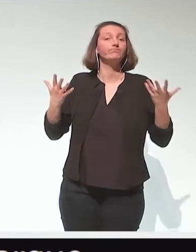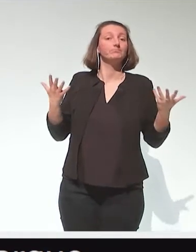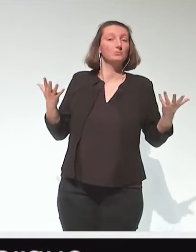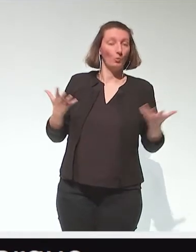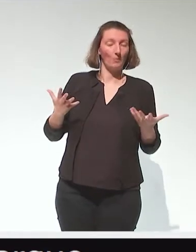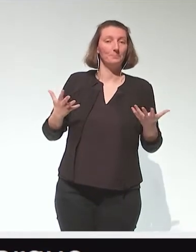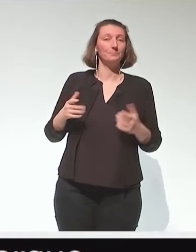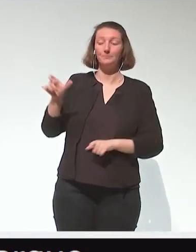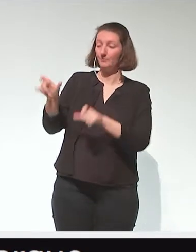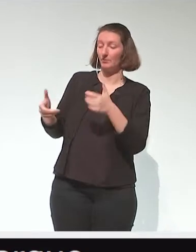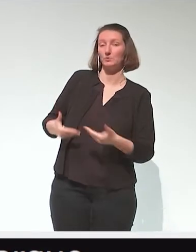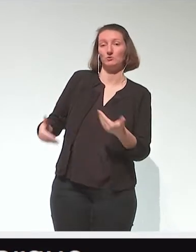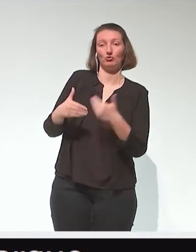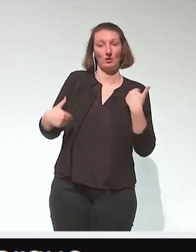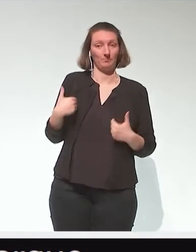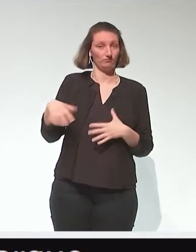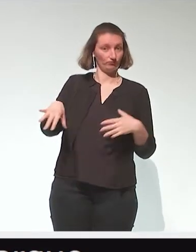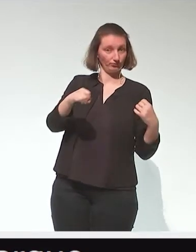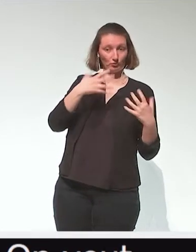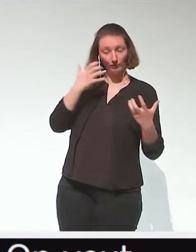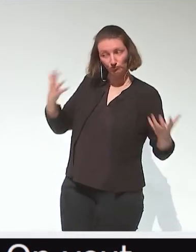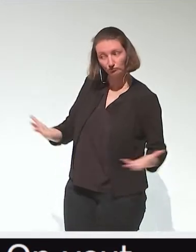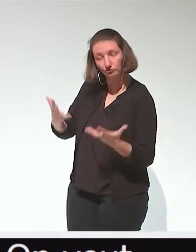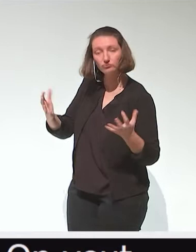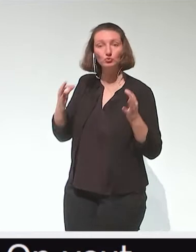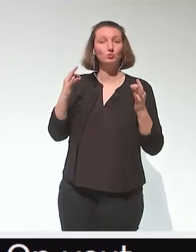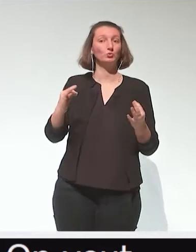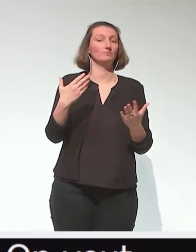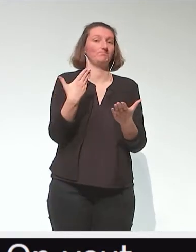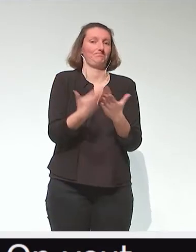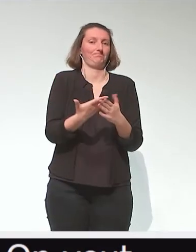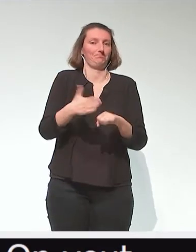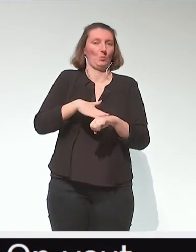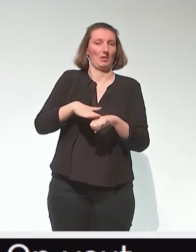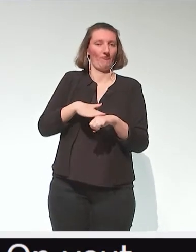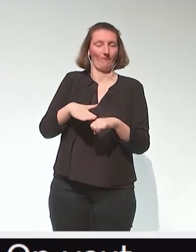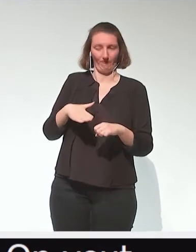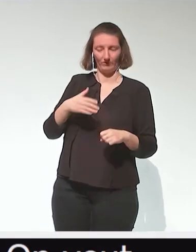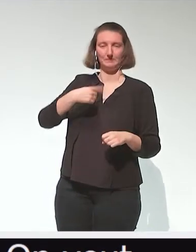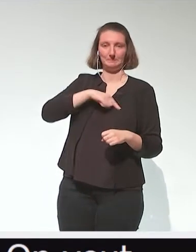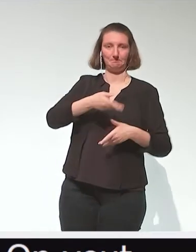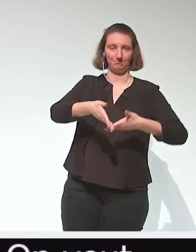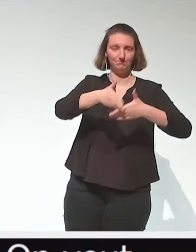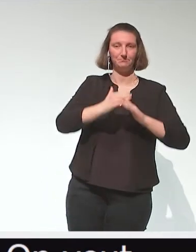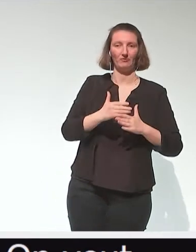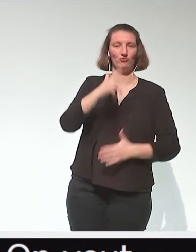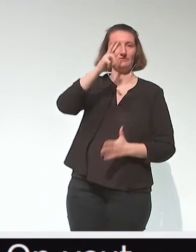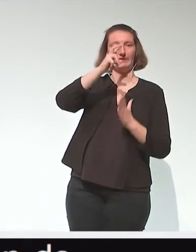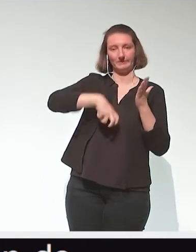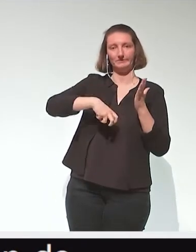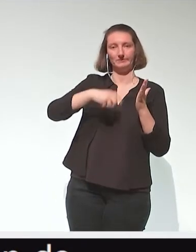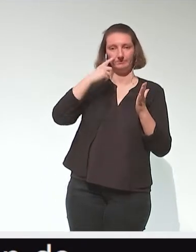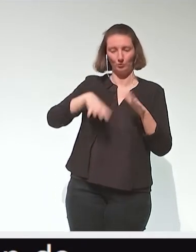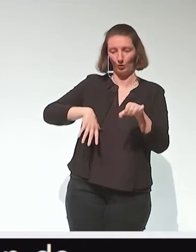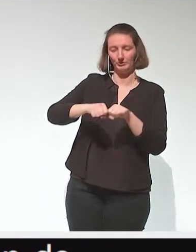elements. We want to promote the employment of people with disabilities. And in order to do this,